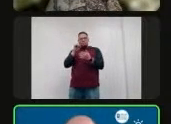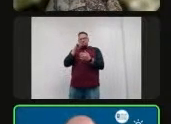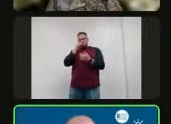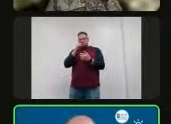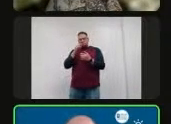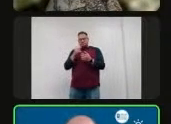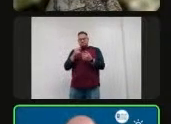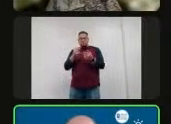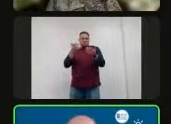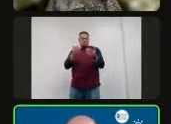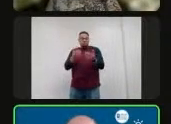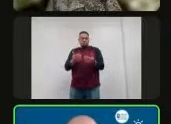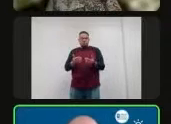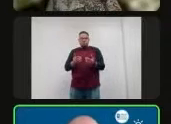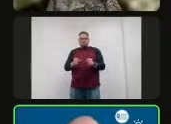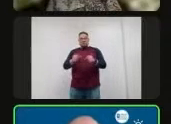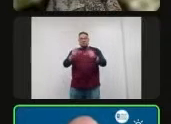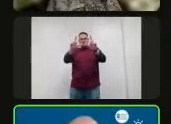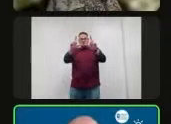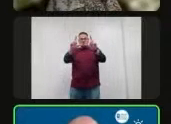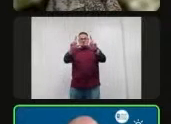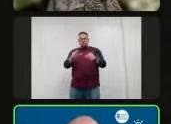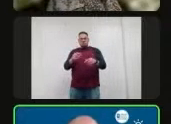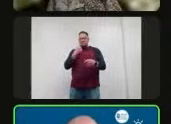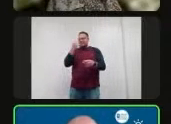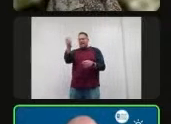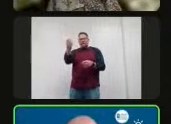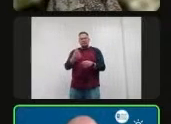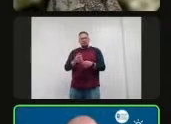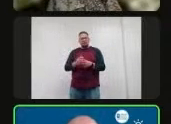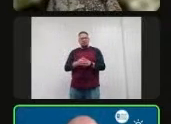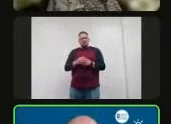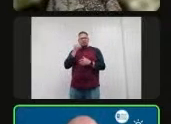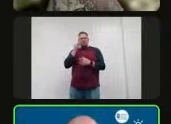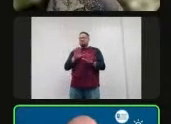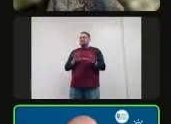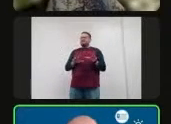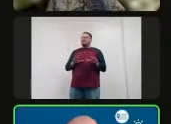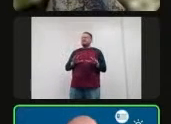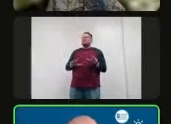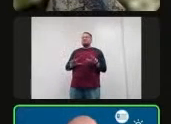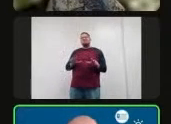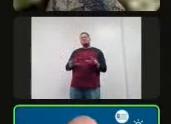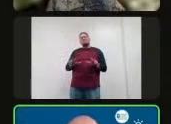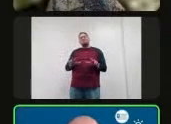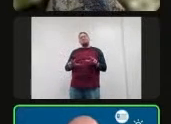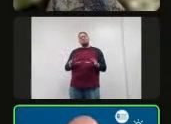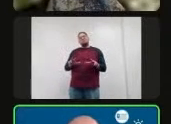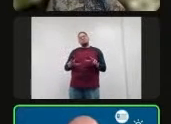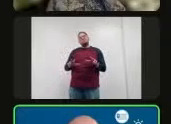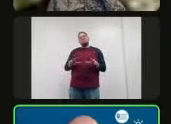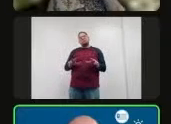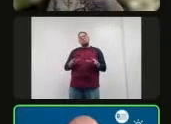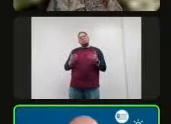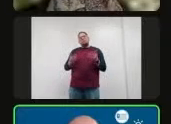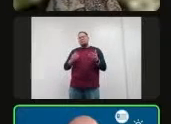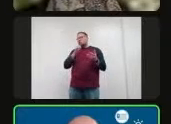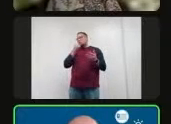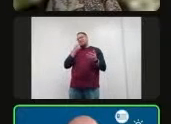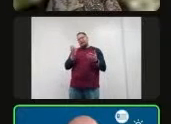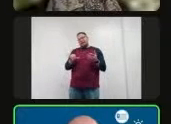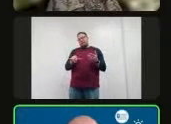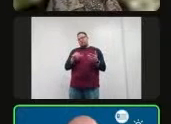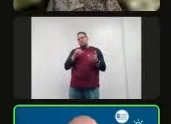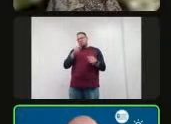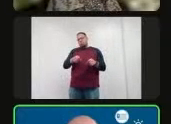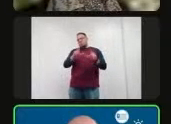ahead and post it or say it. But if you have reservations about that, then you might withhold that. But we don't